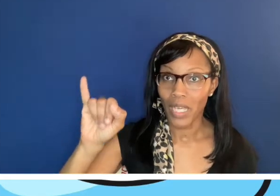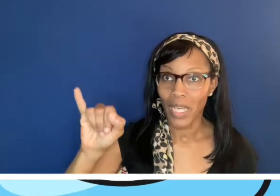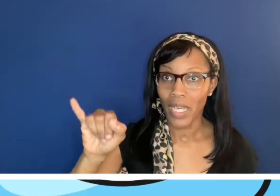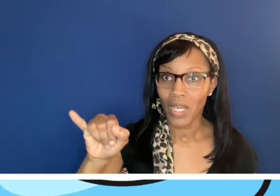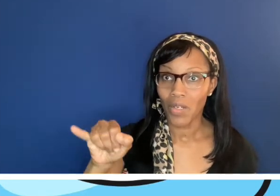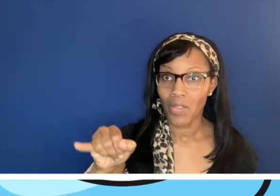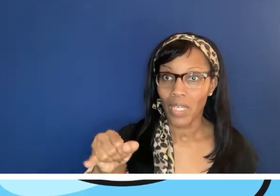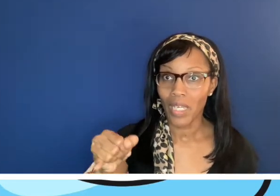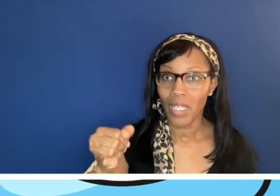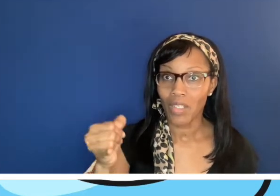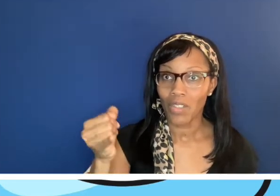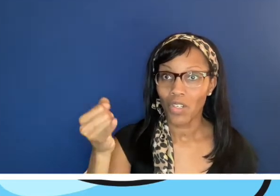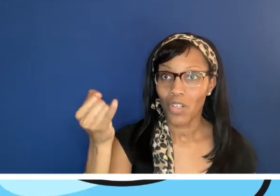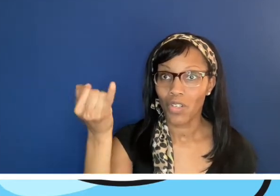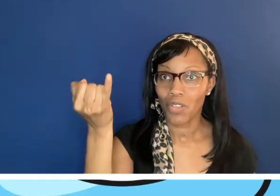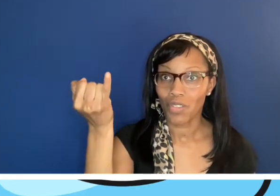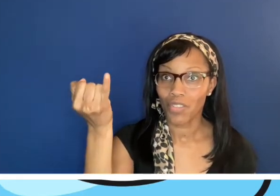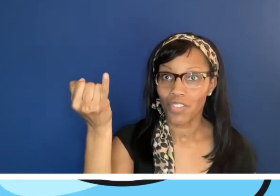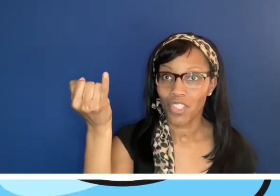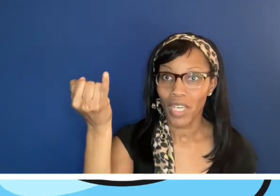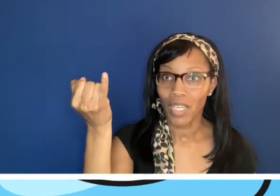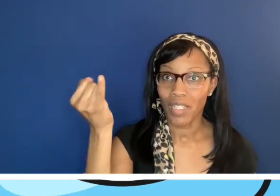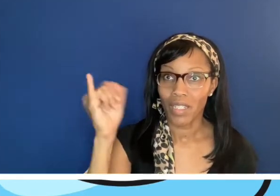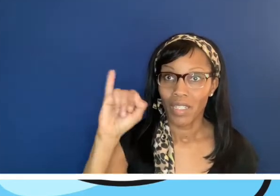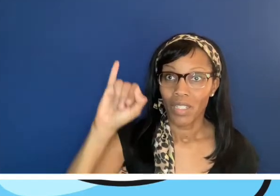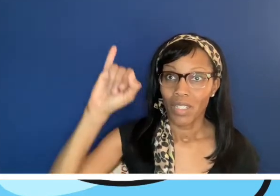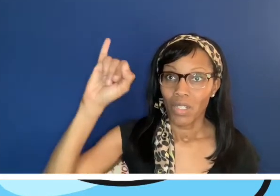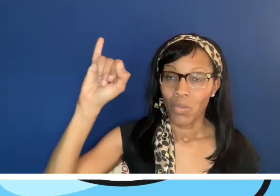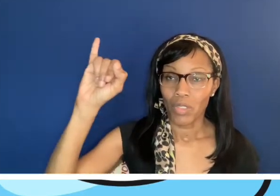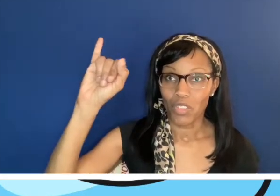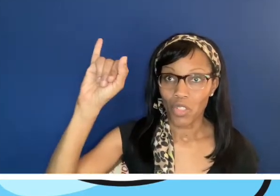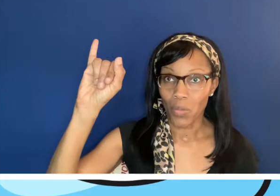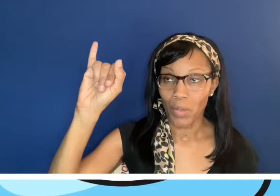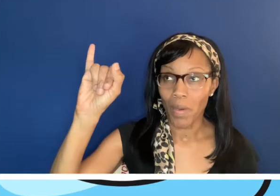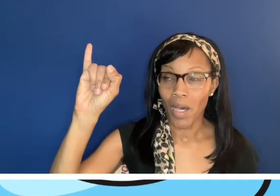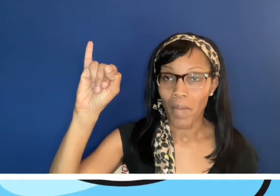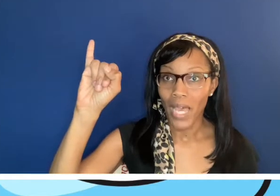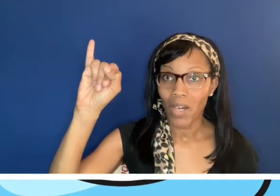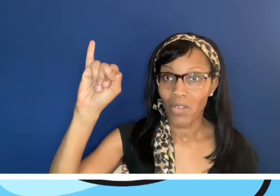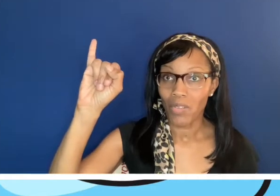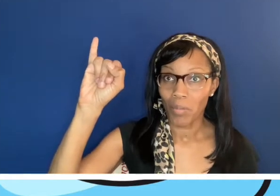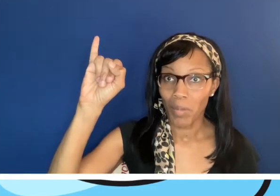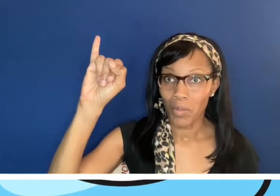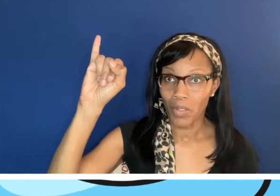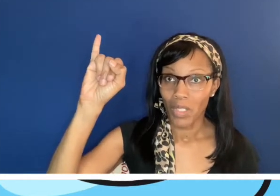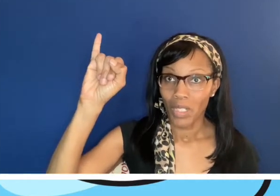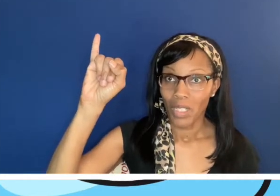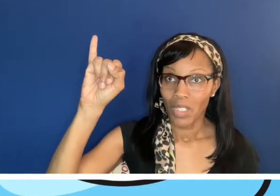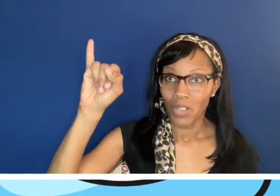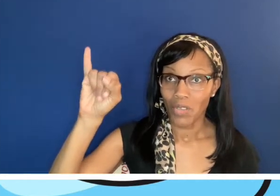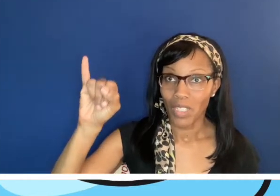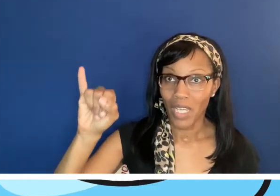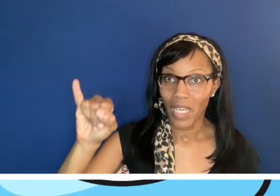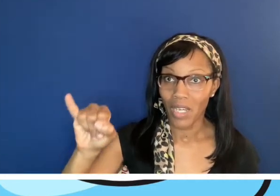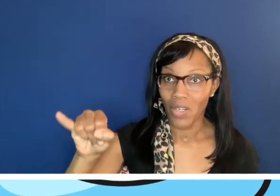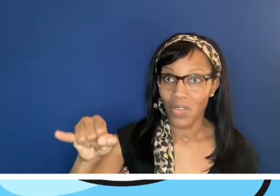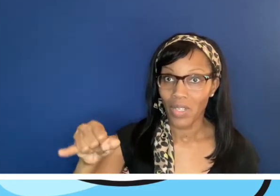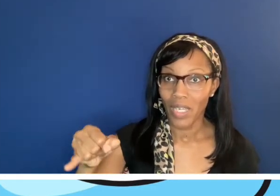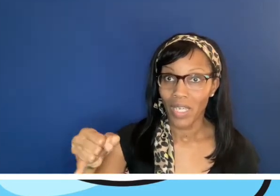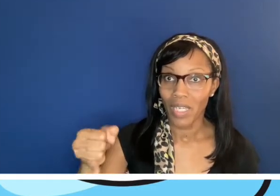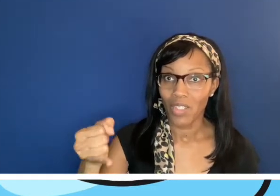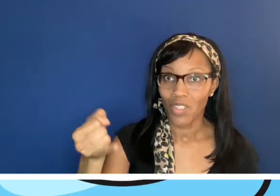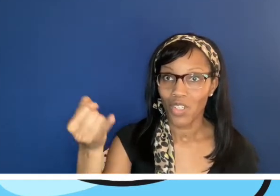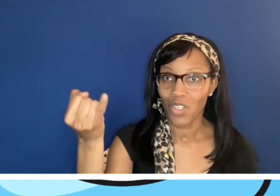go down and curve. J. You want to start with the palm out. Remember, go